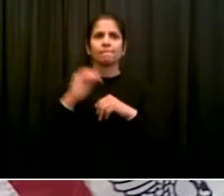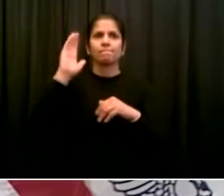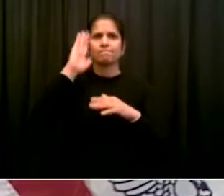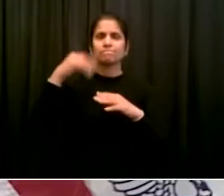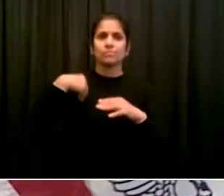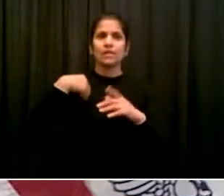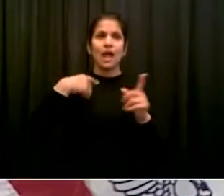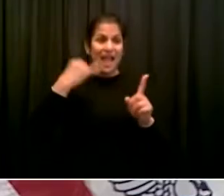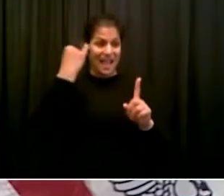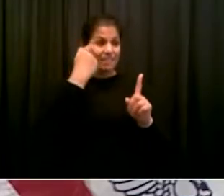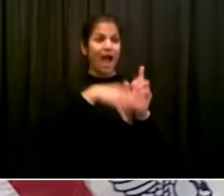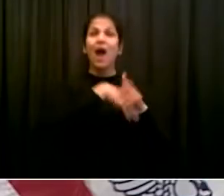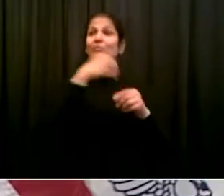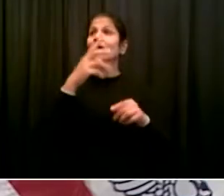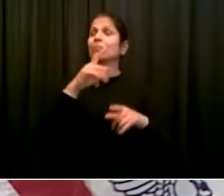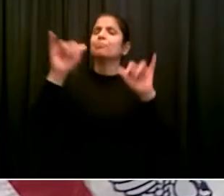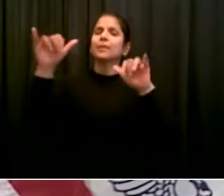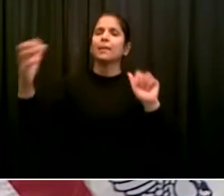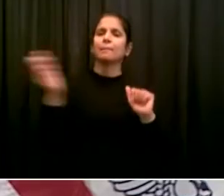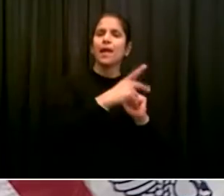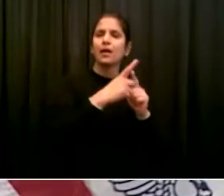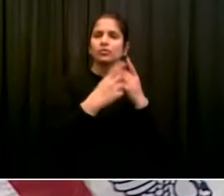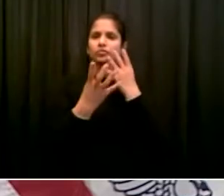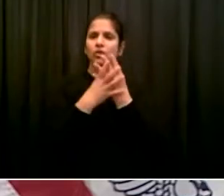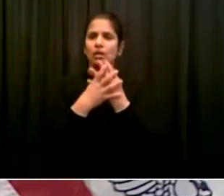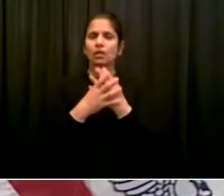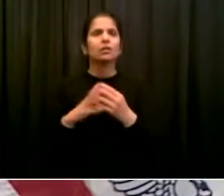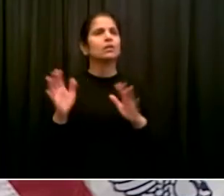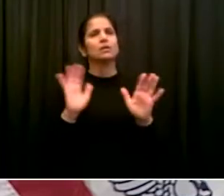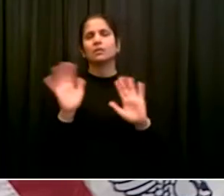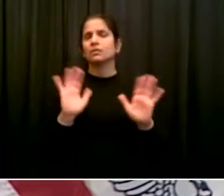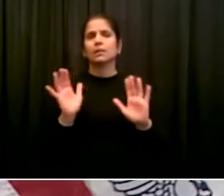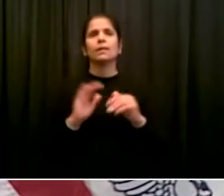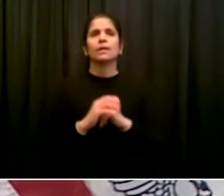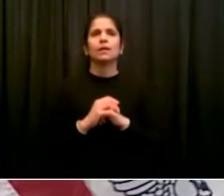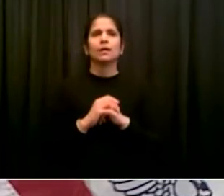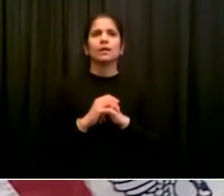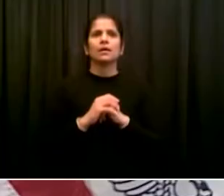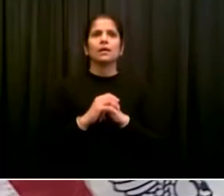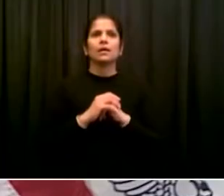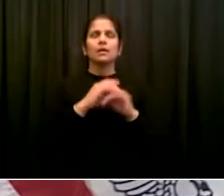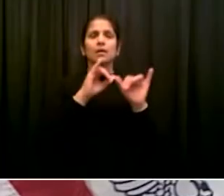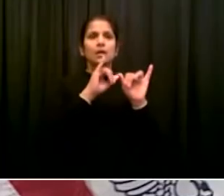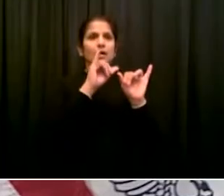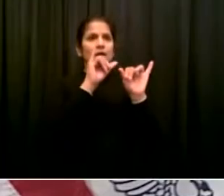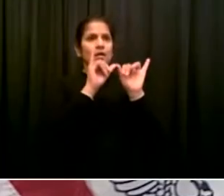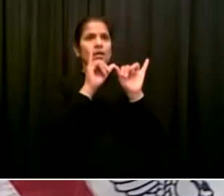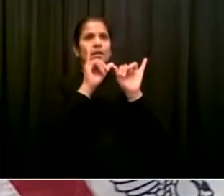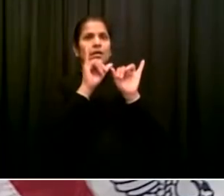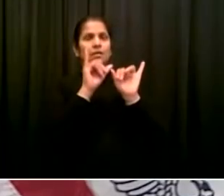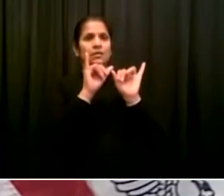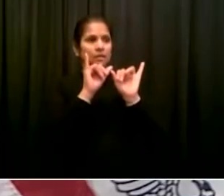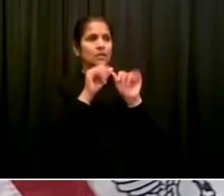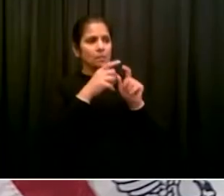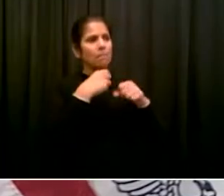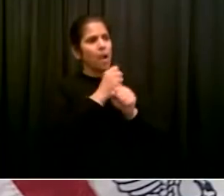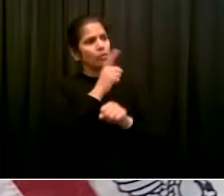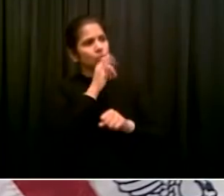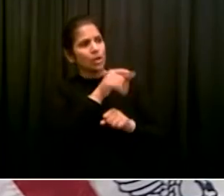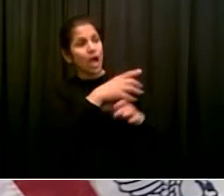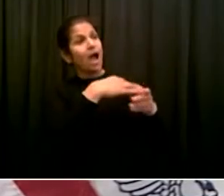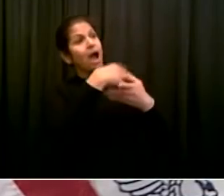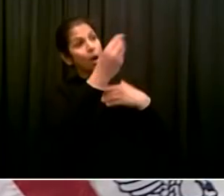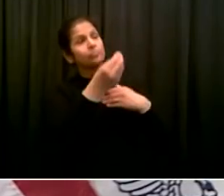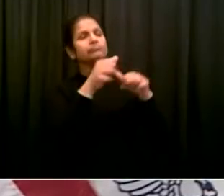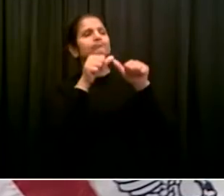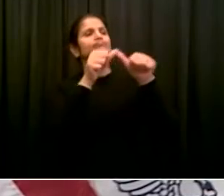looking for their next permanent job. These are kinds of things that help to break that cycle. But let me let the experts speak. Jennifer and